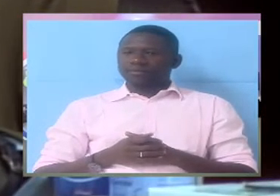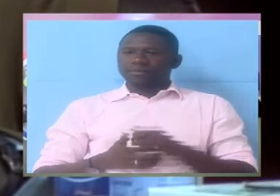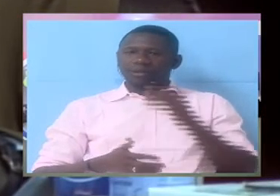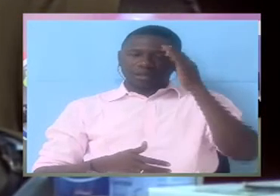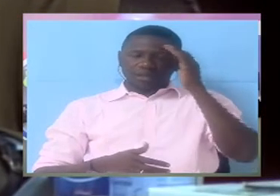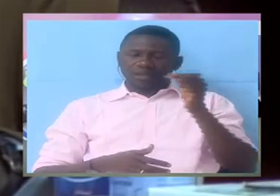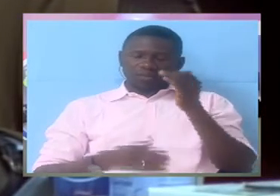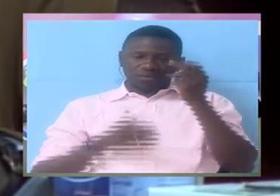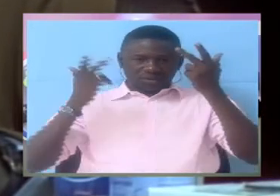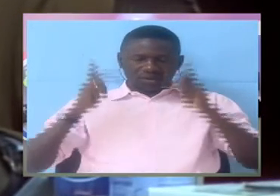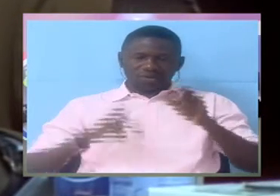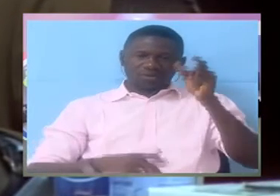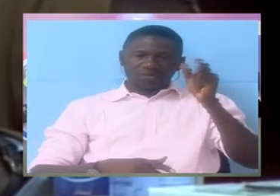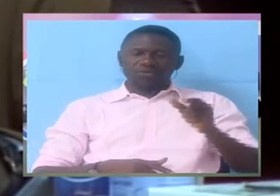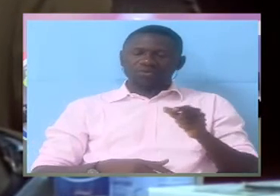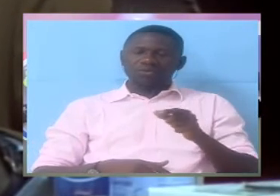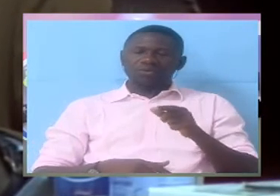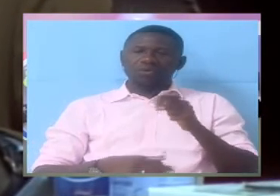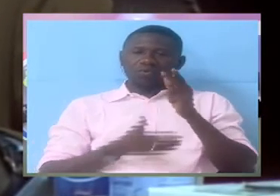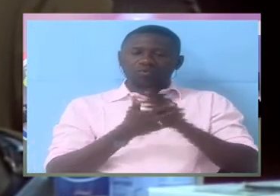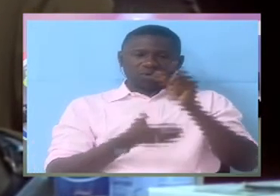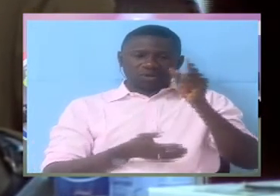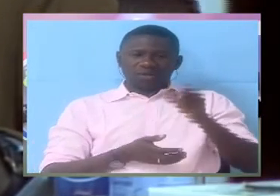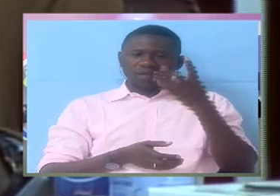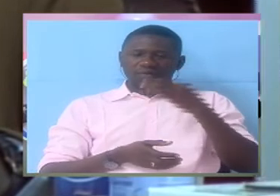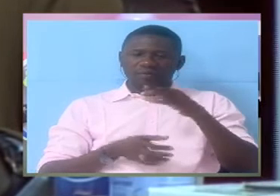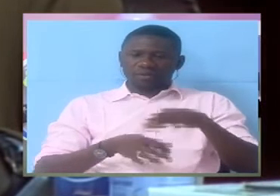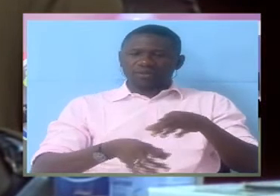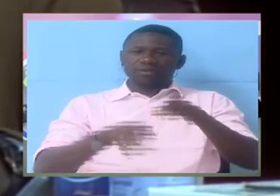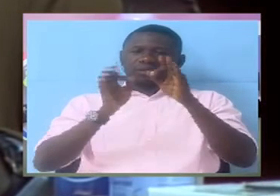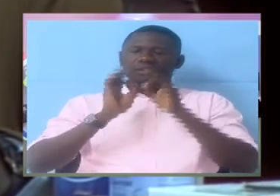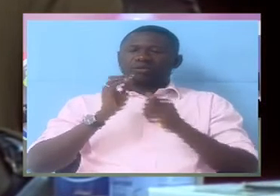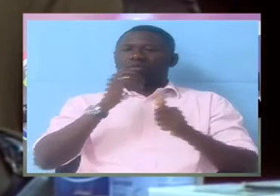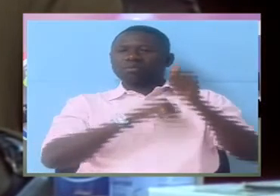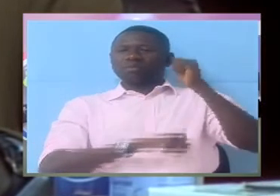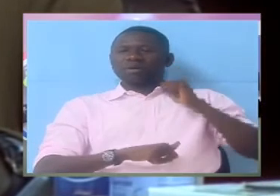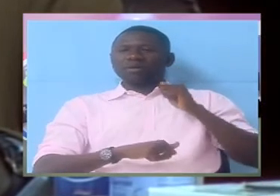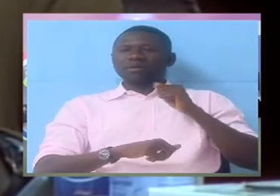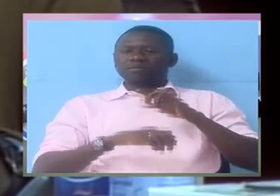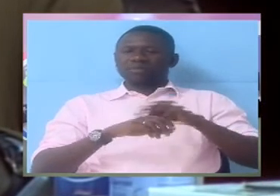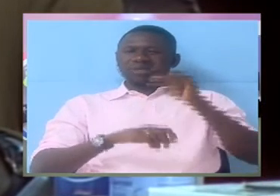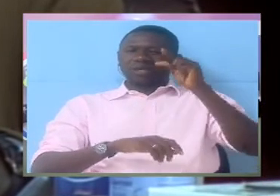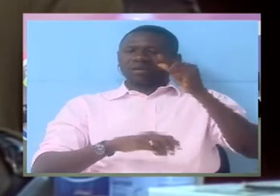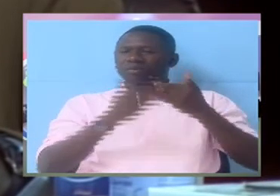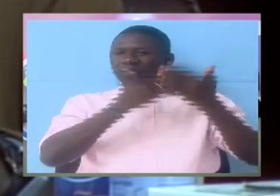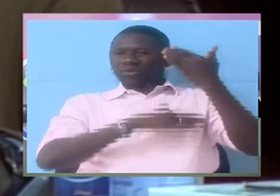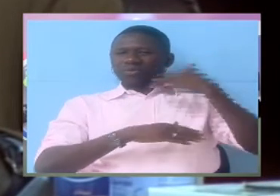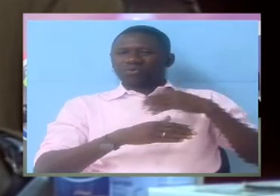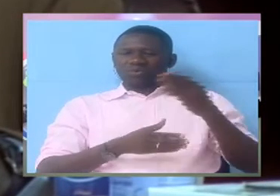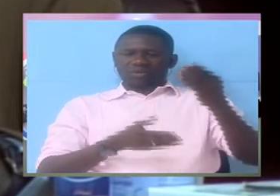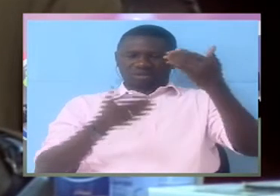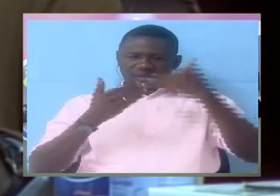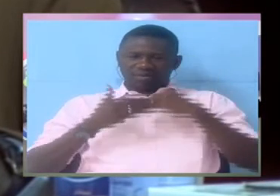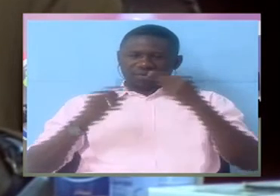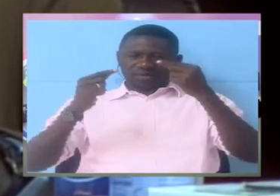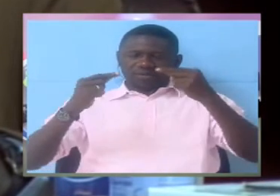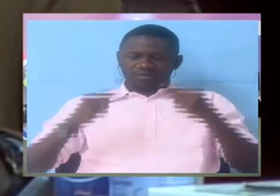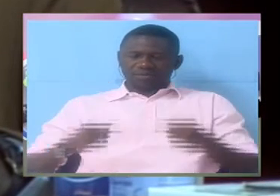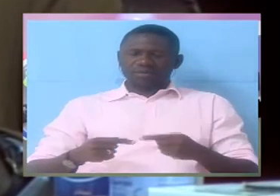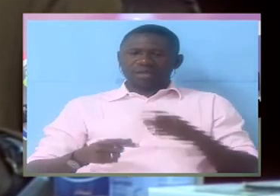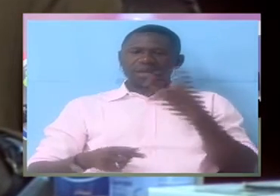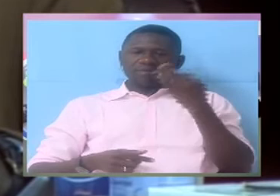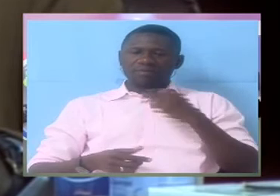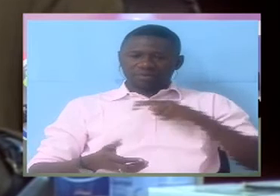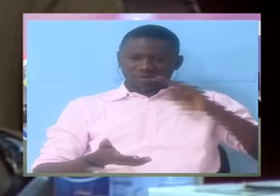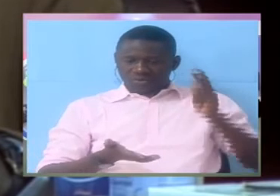you, Council. Witness, if I can just take you back moments ago, you came up with a statement. If you confirm